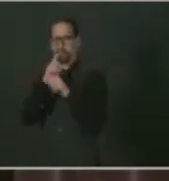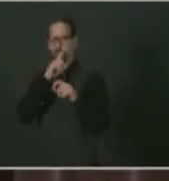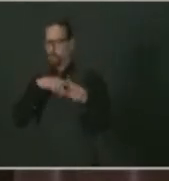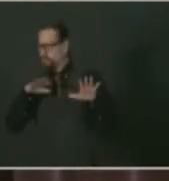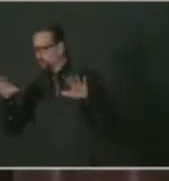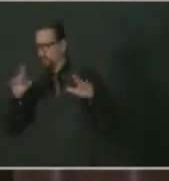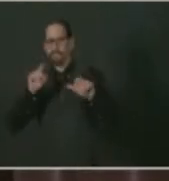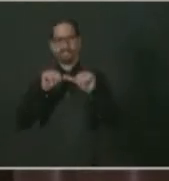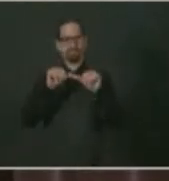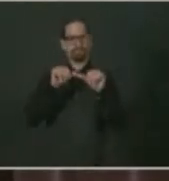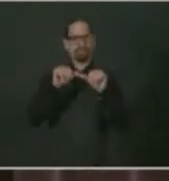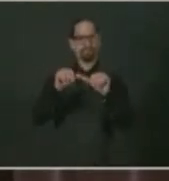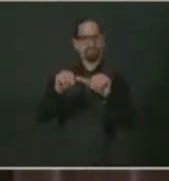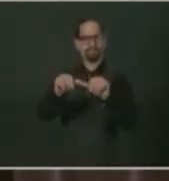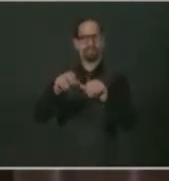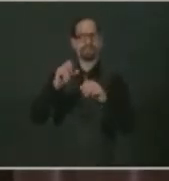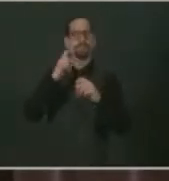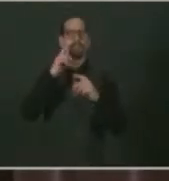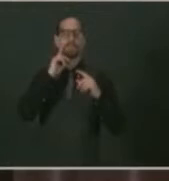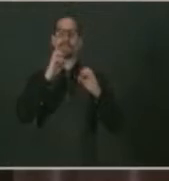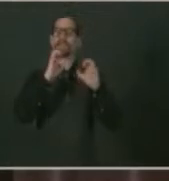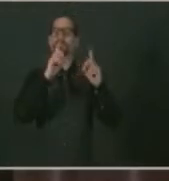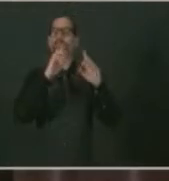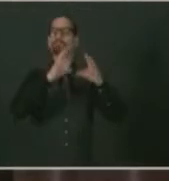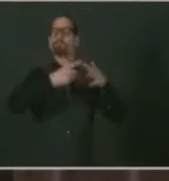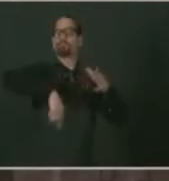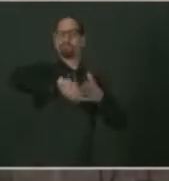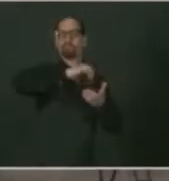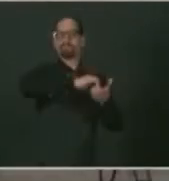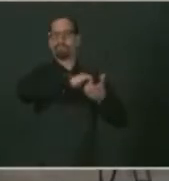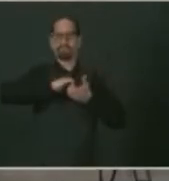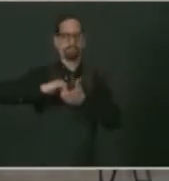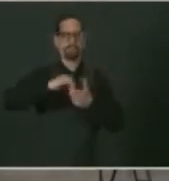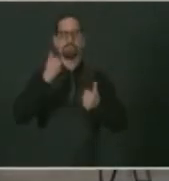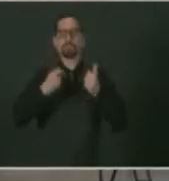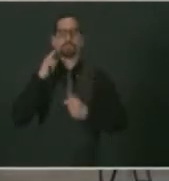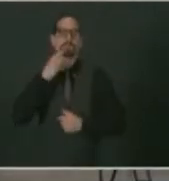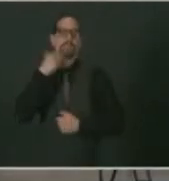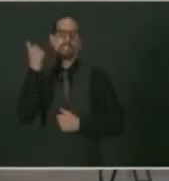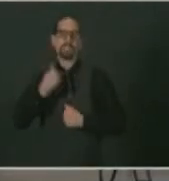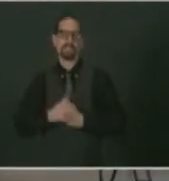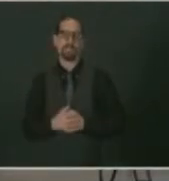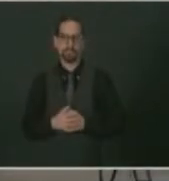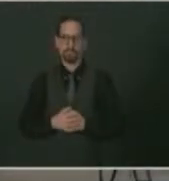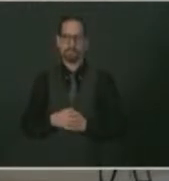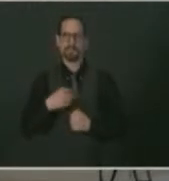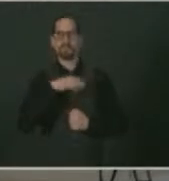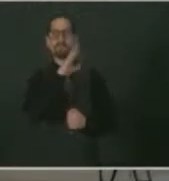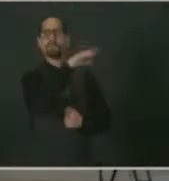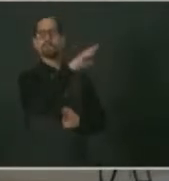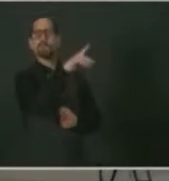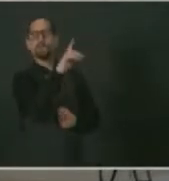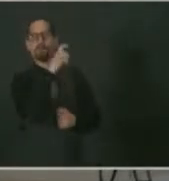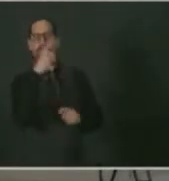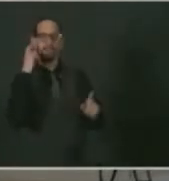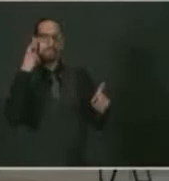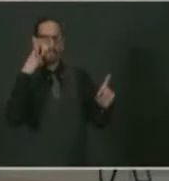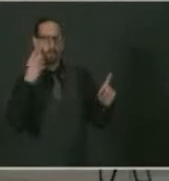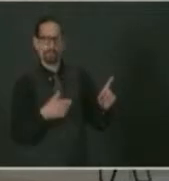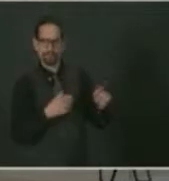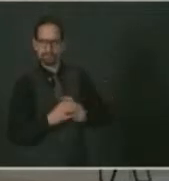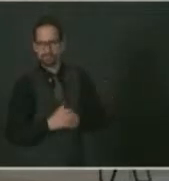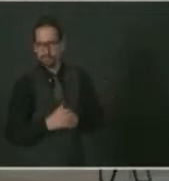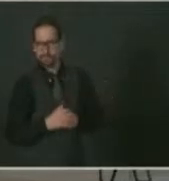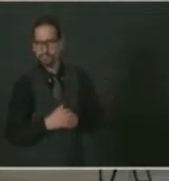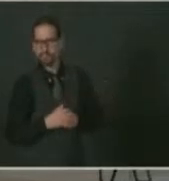will be the best approach. Governor, on another note, a significant climate bill passed the General Assembly. What are your thoughts on that? Are you going to sign